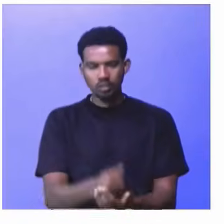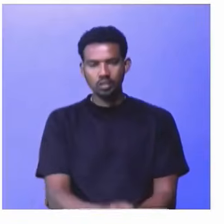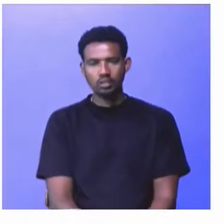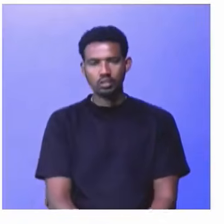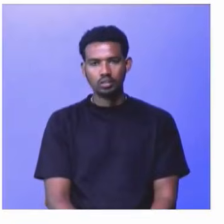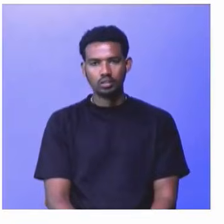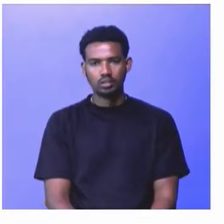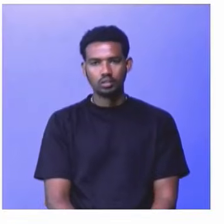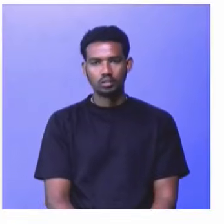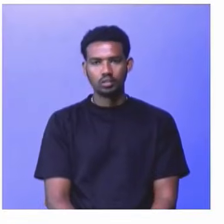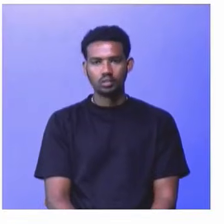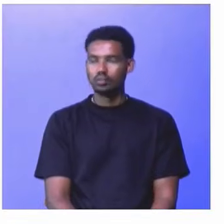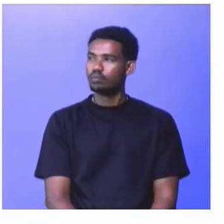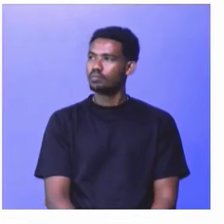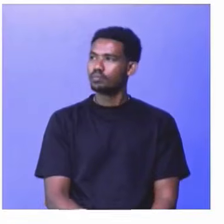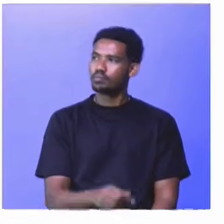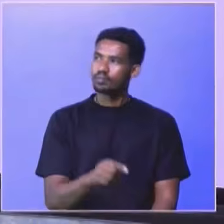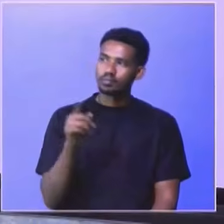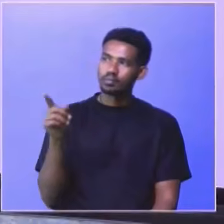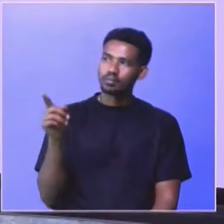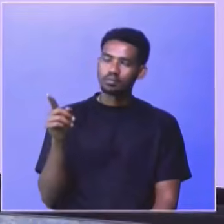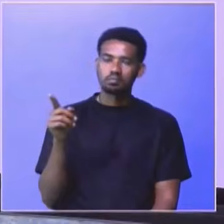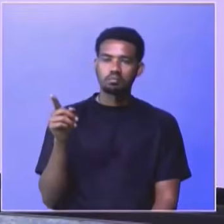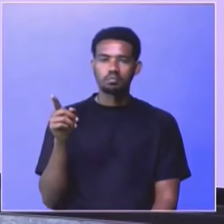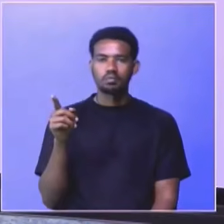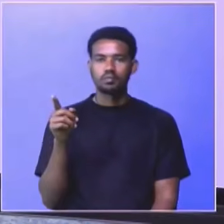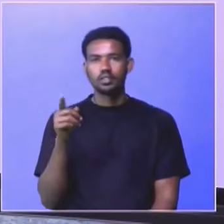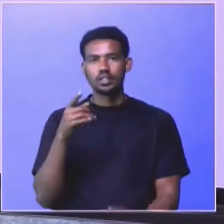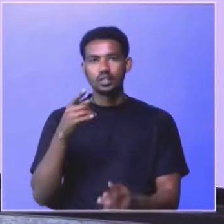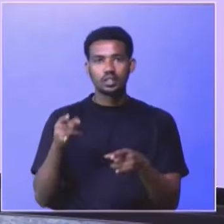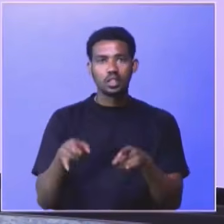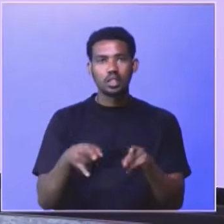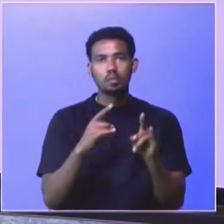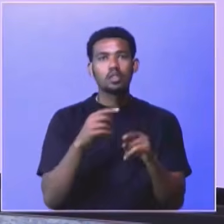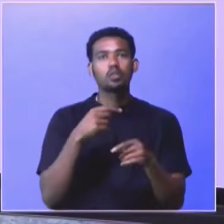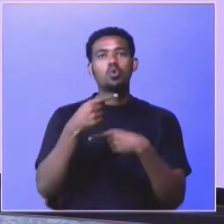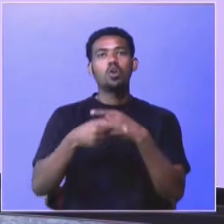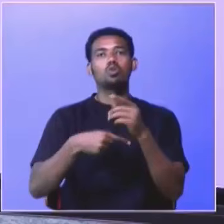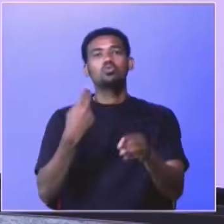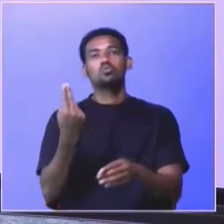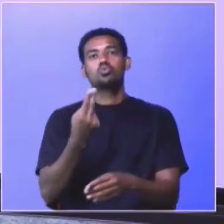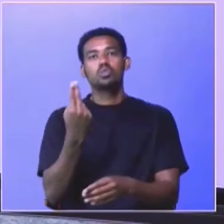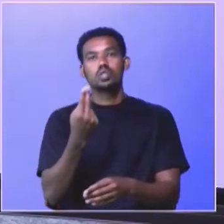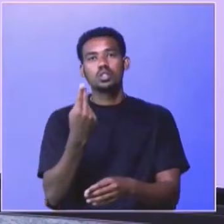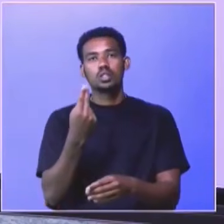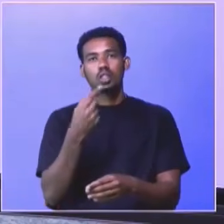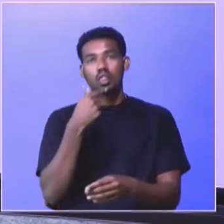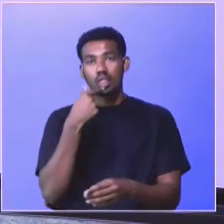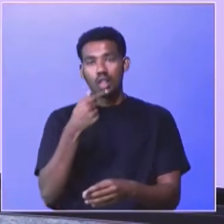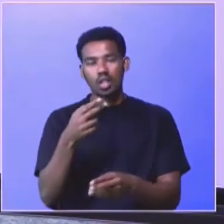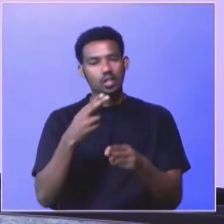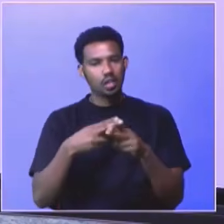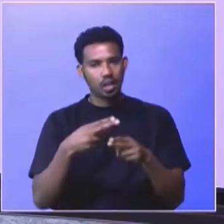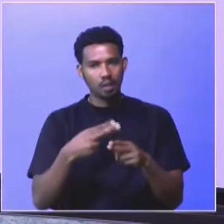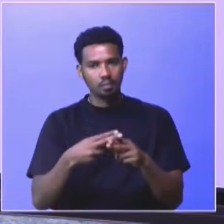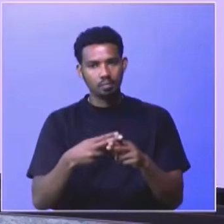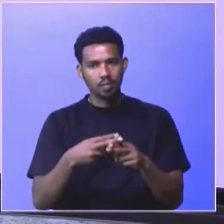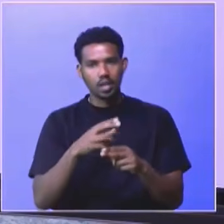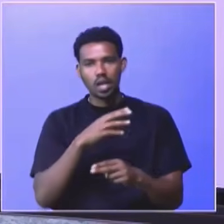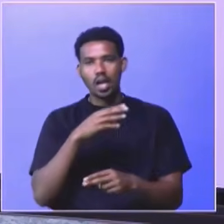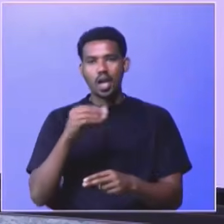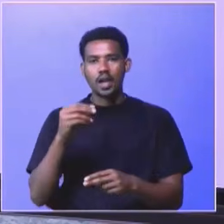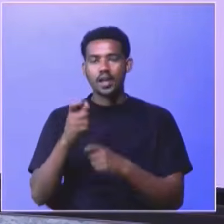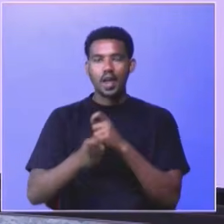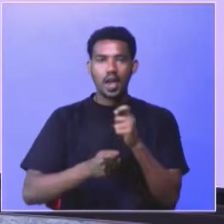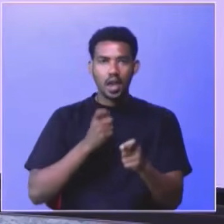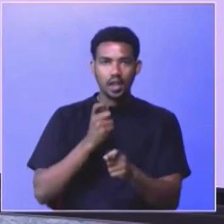So here is the methods of that you are going to use by using telling your name and